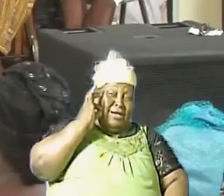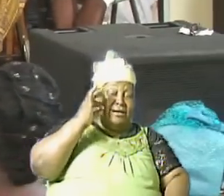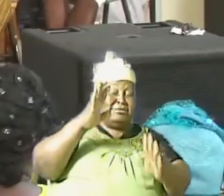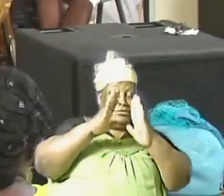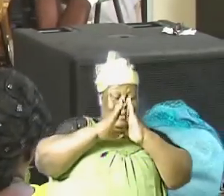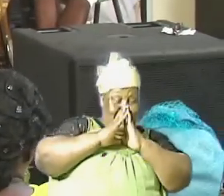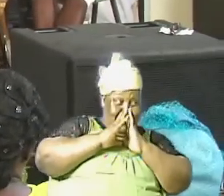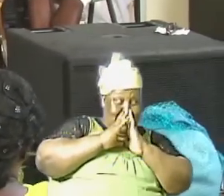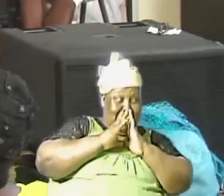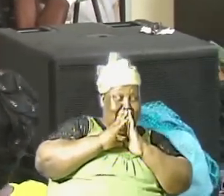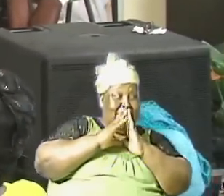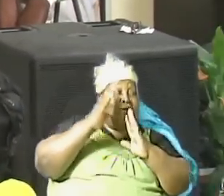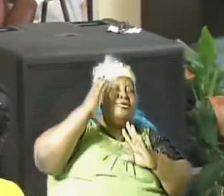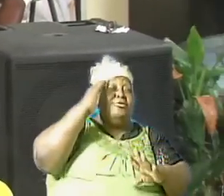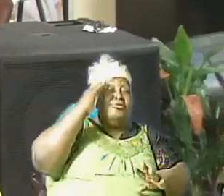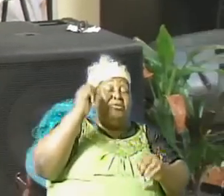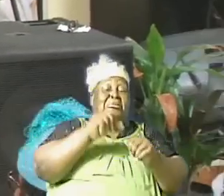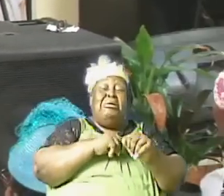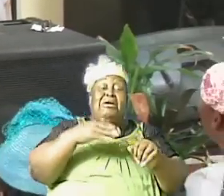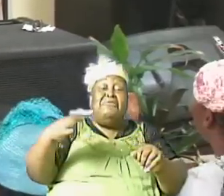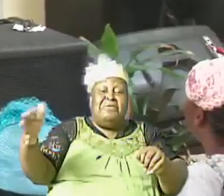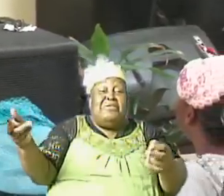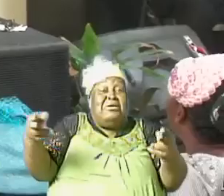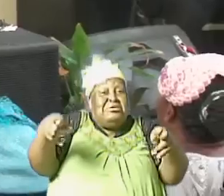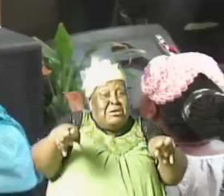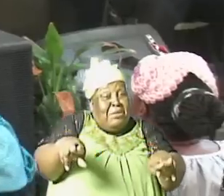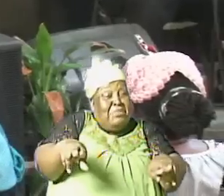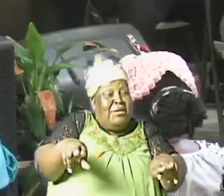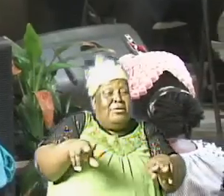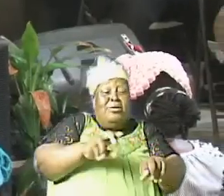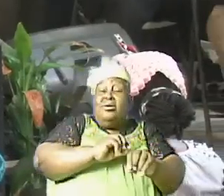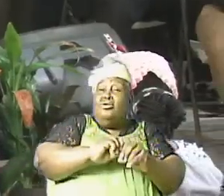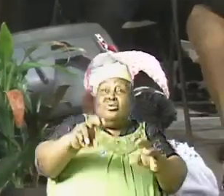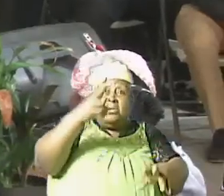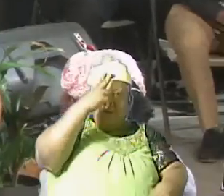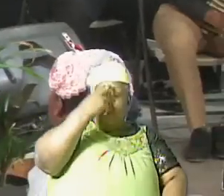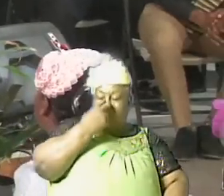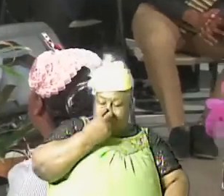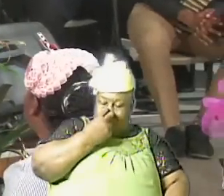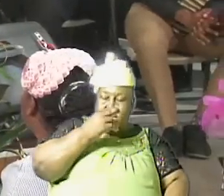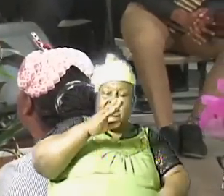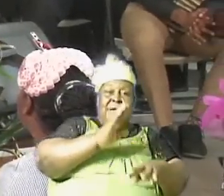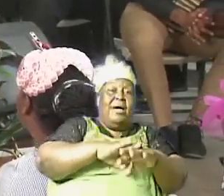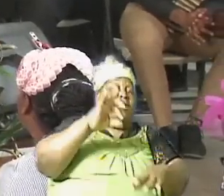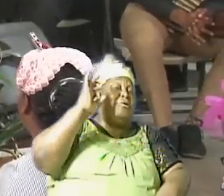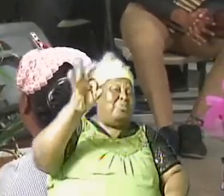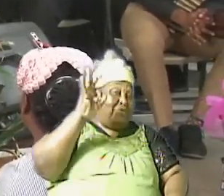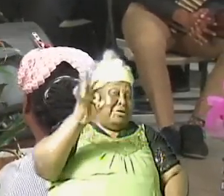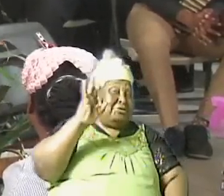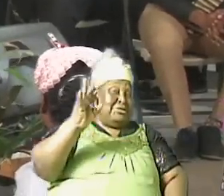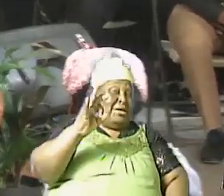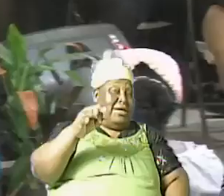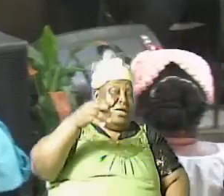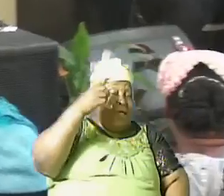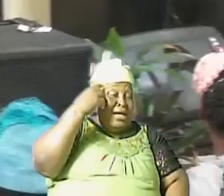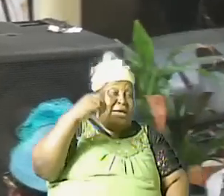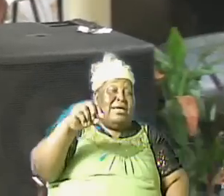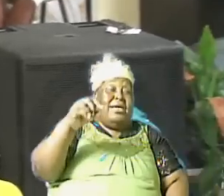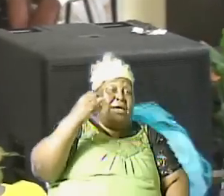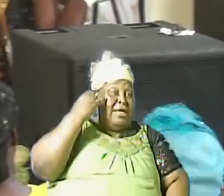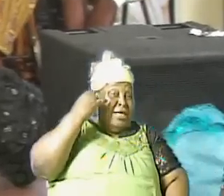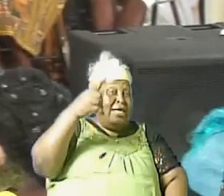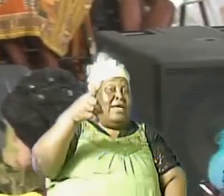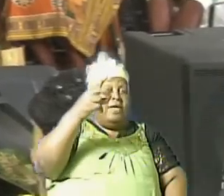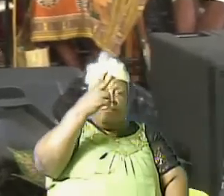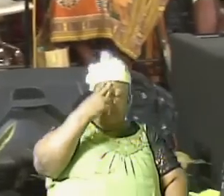you've been praying. I know everything is happening, but don't sleep on the preacher, because